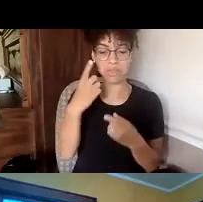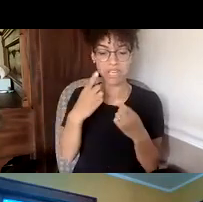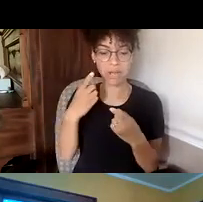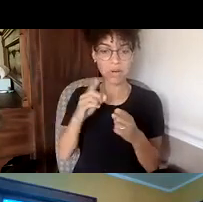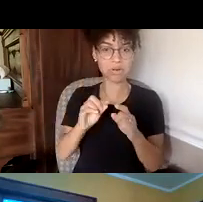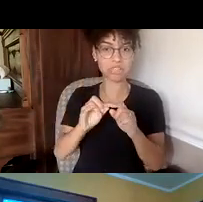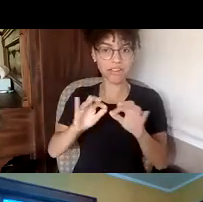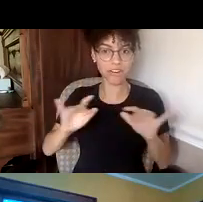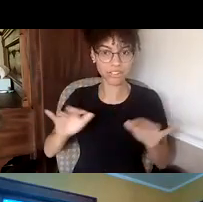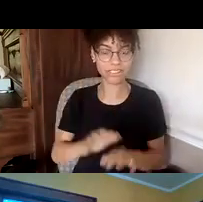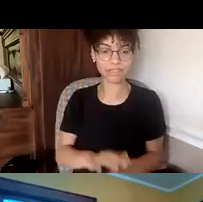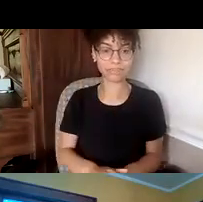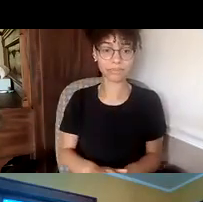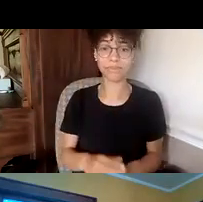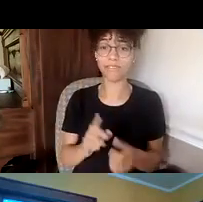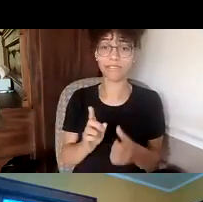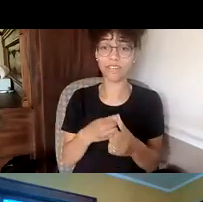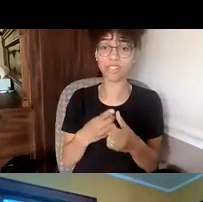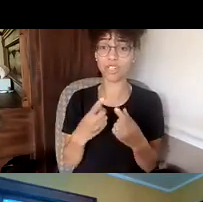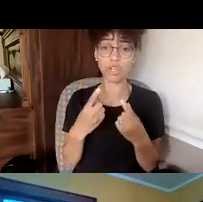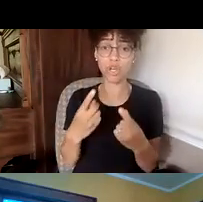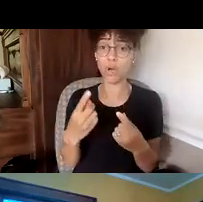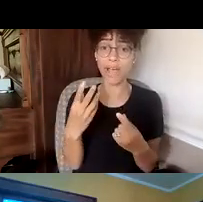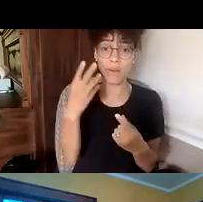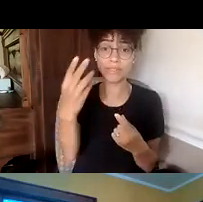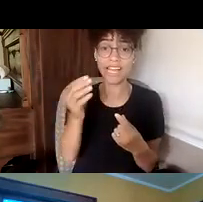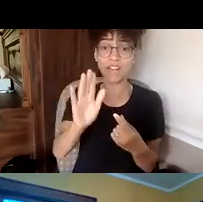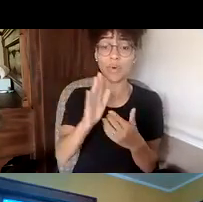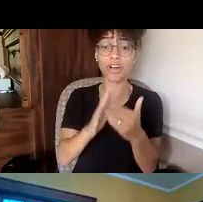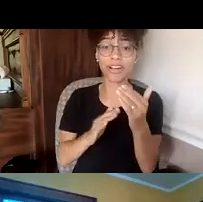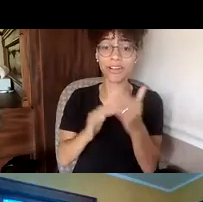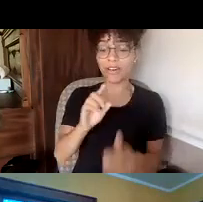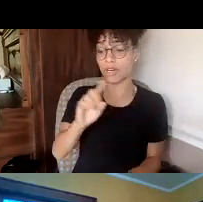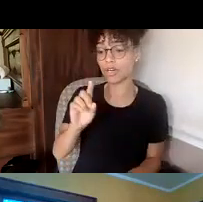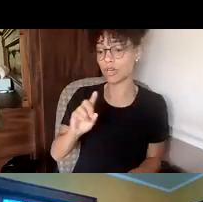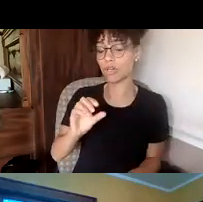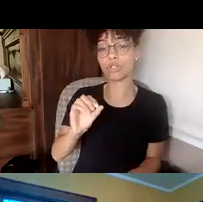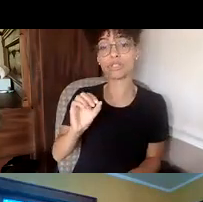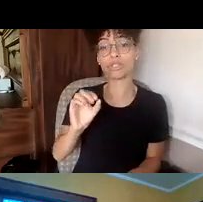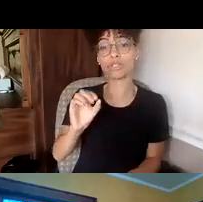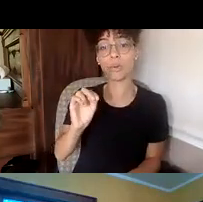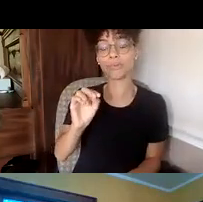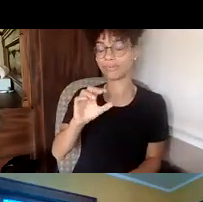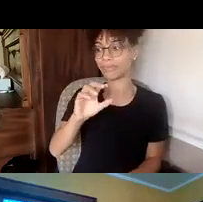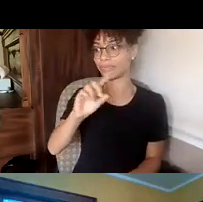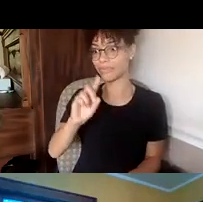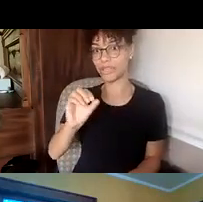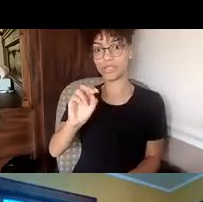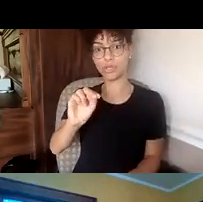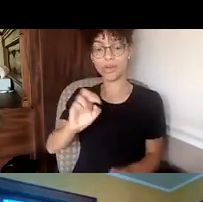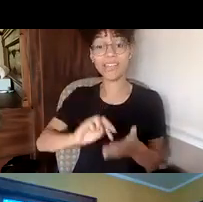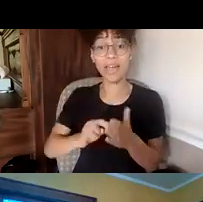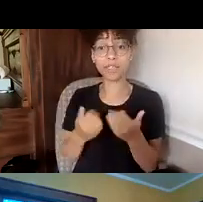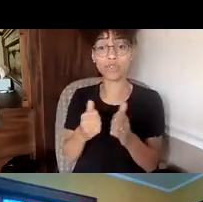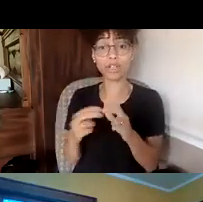like move outside of their comfort zone. And that means trying to pair themselves with others who may